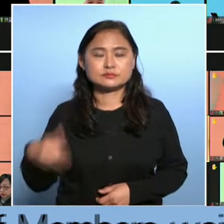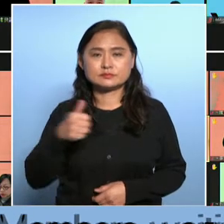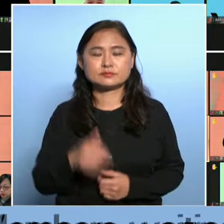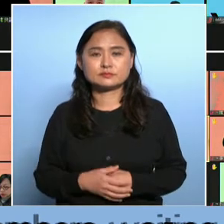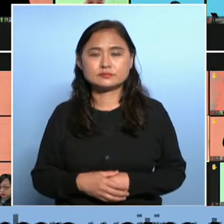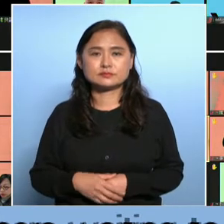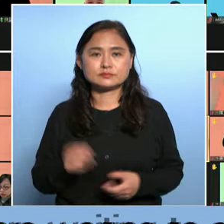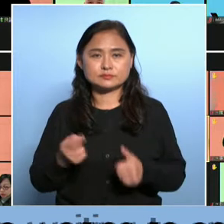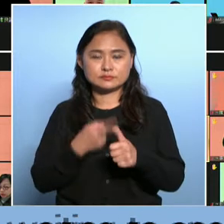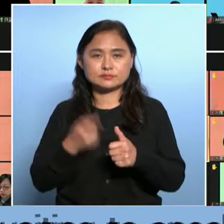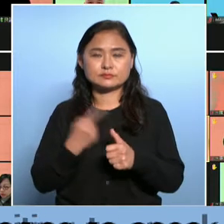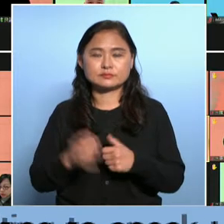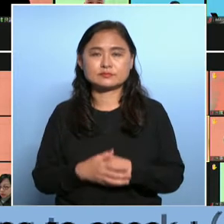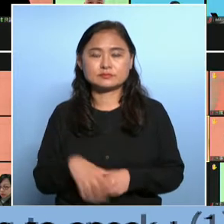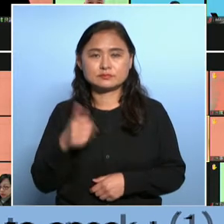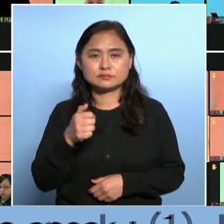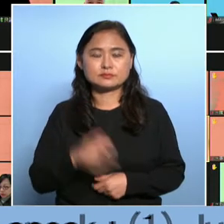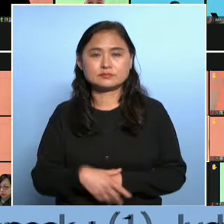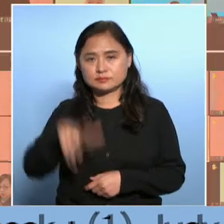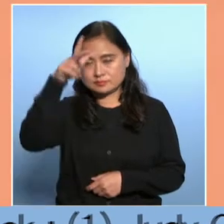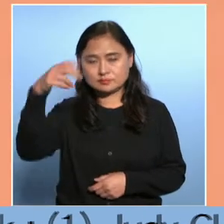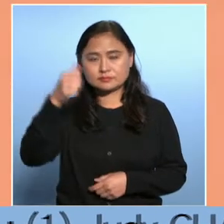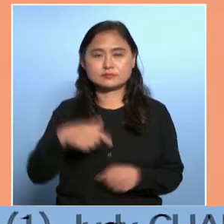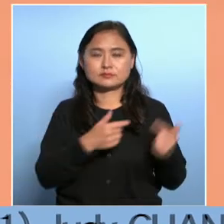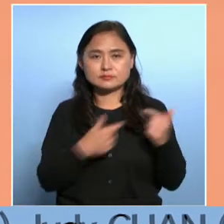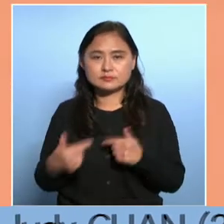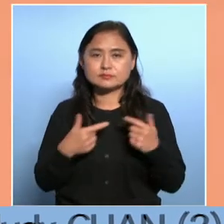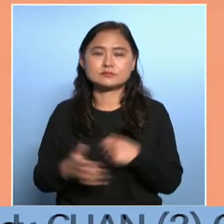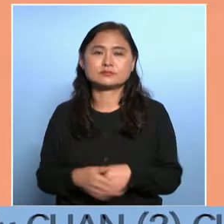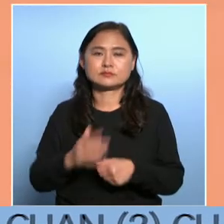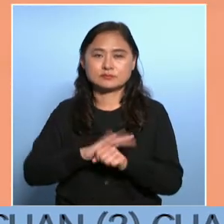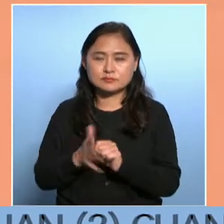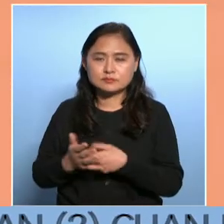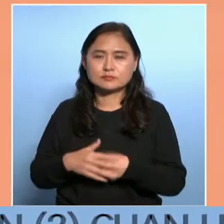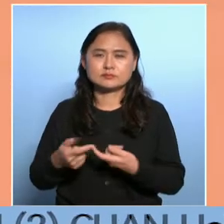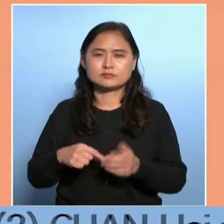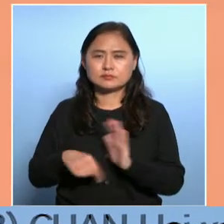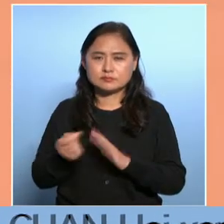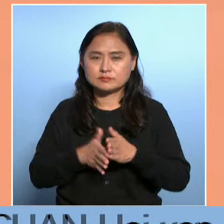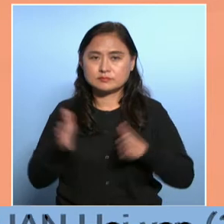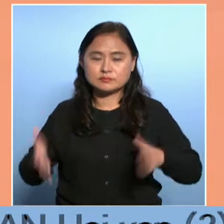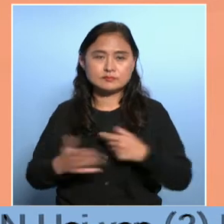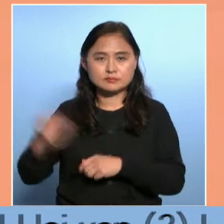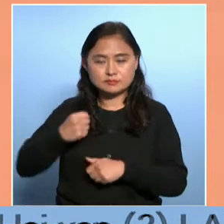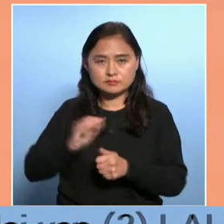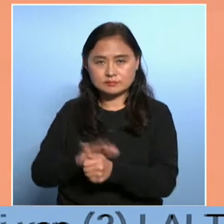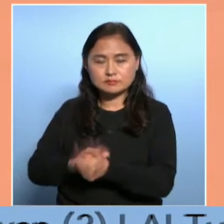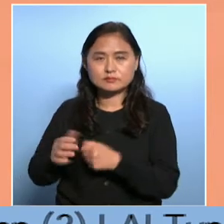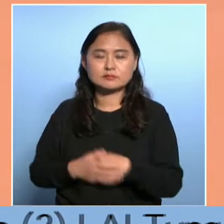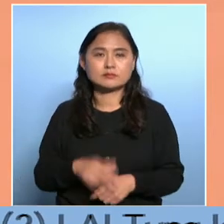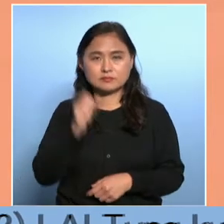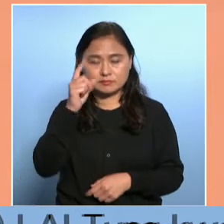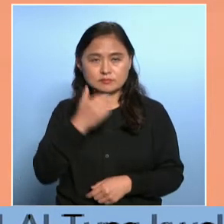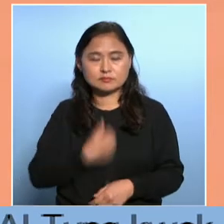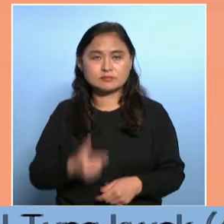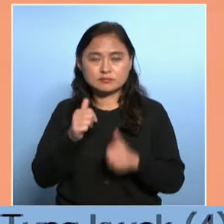Ms. Judy Chan. Mr. President, first of all, I would like to thank the SAR government for the efforts expended in fighting